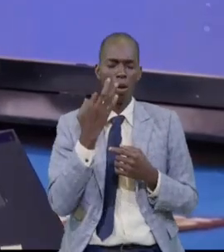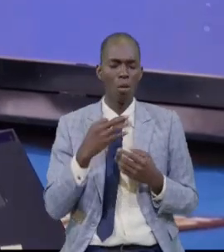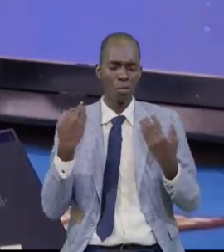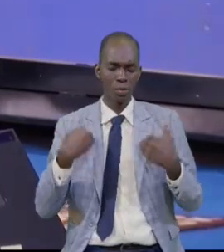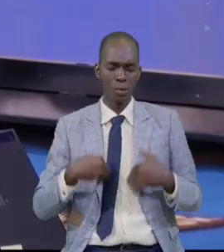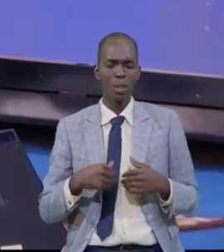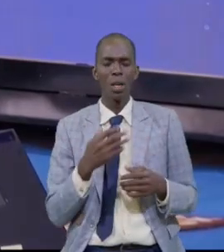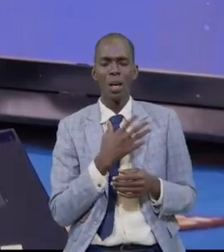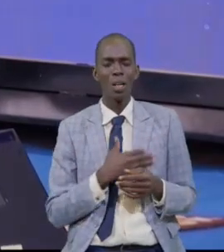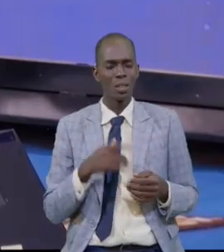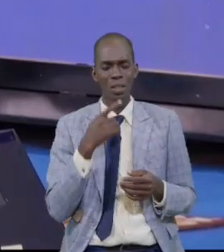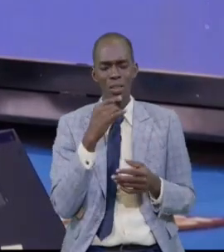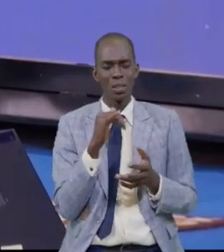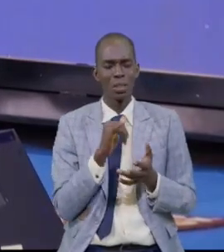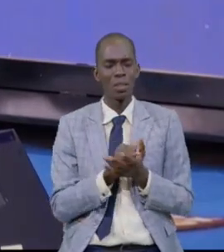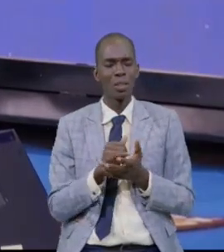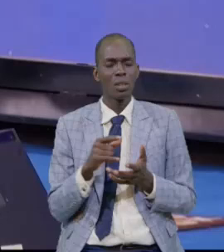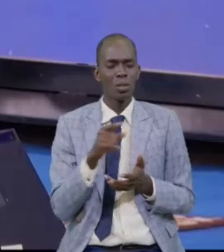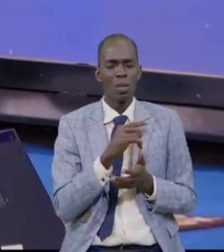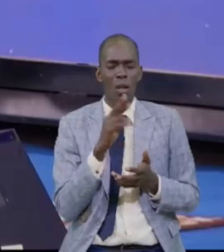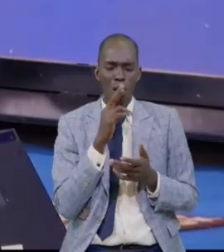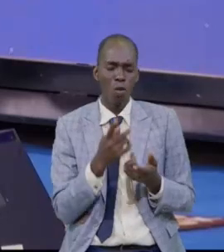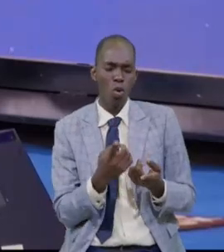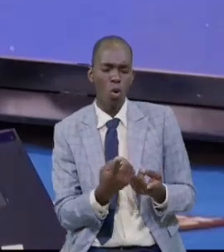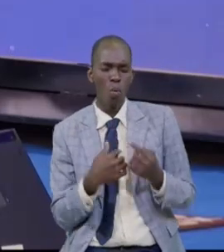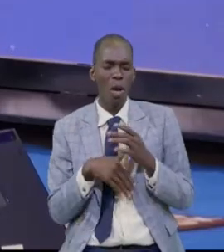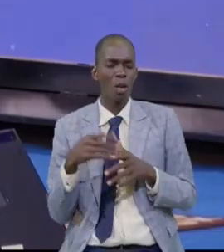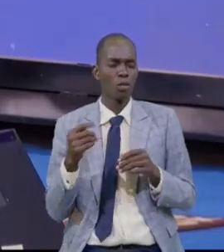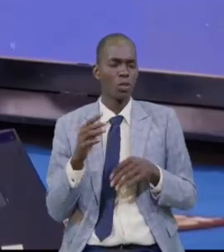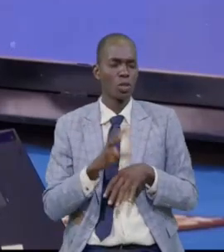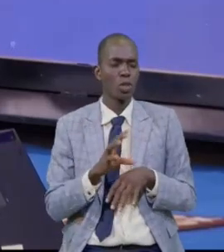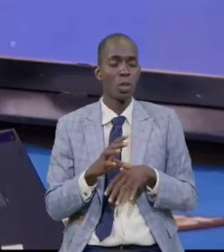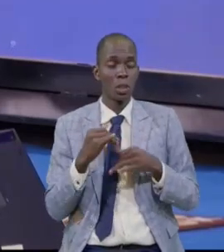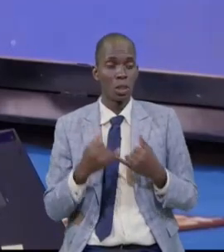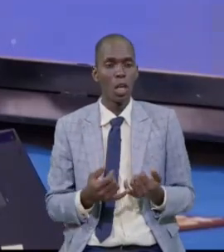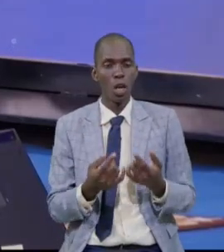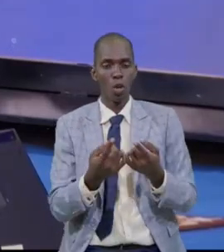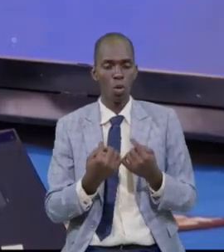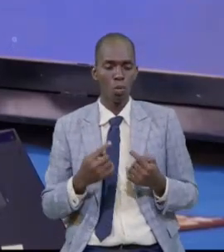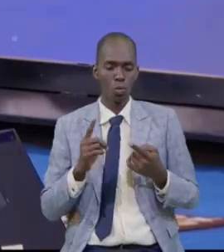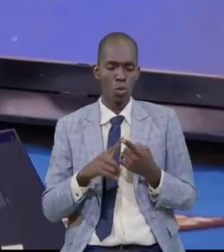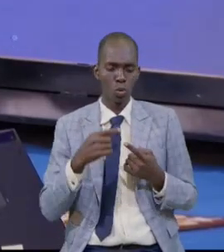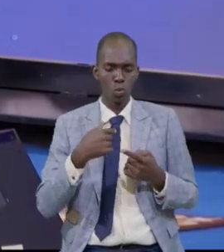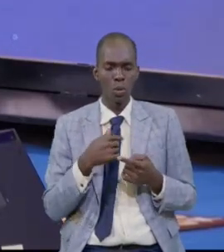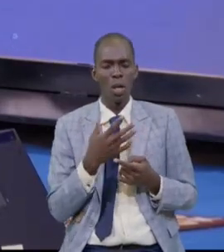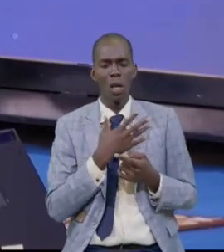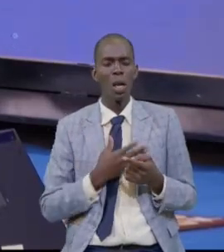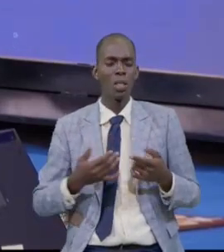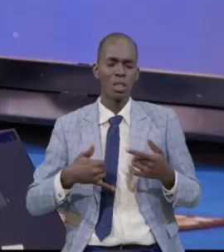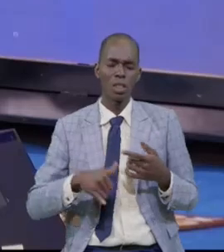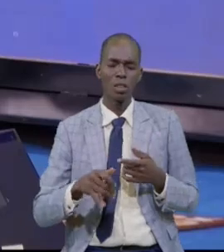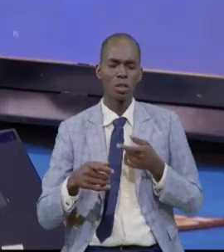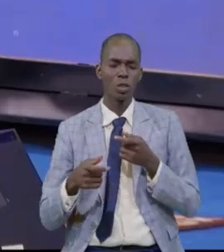are coming out of the church, now come to me here, I still control your life. All those